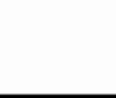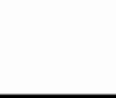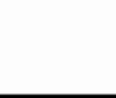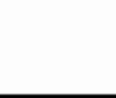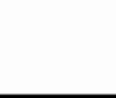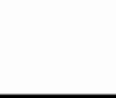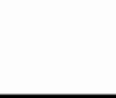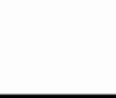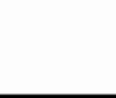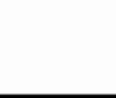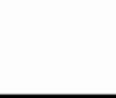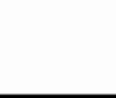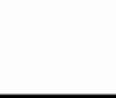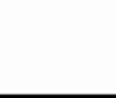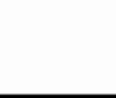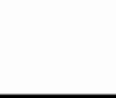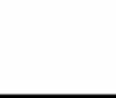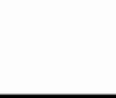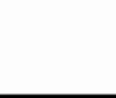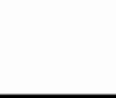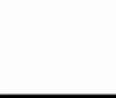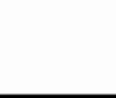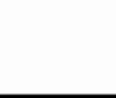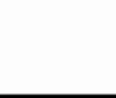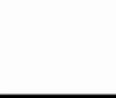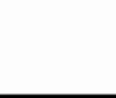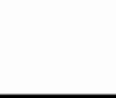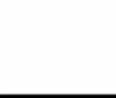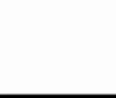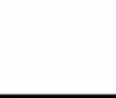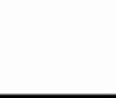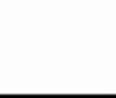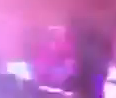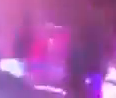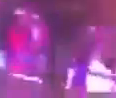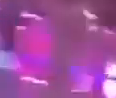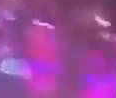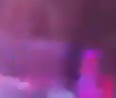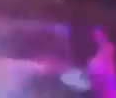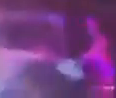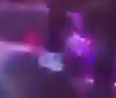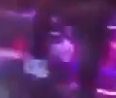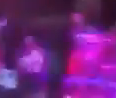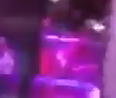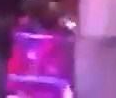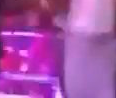with Kalilu Banjang every Saturday from 8 to 10 p.m.